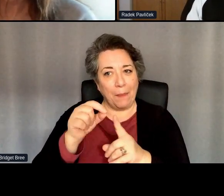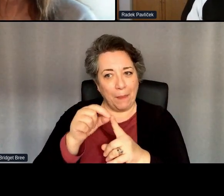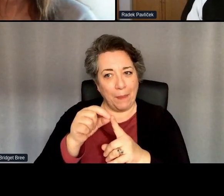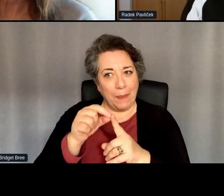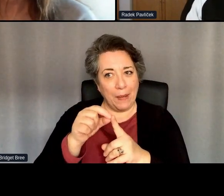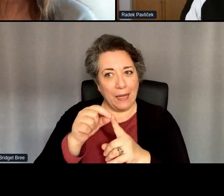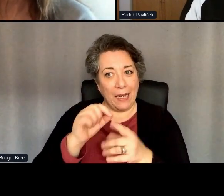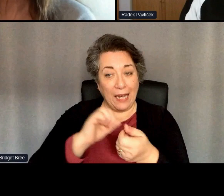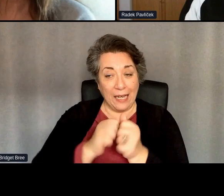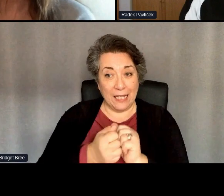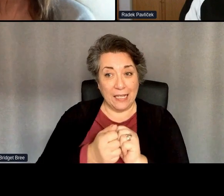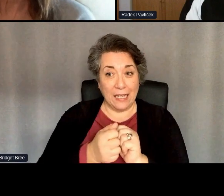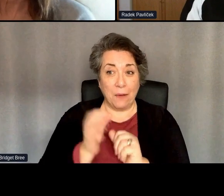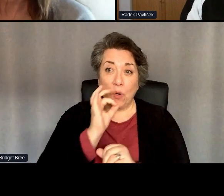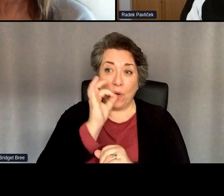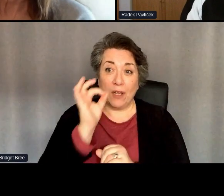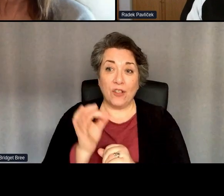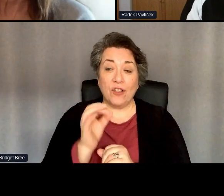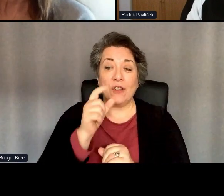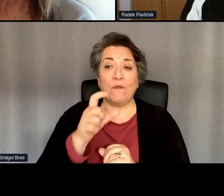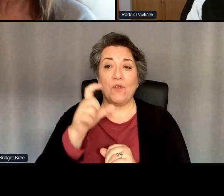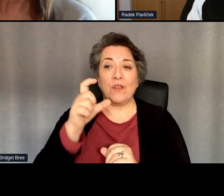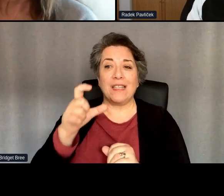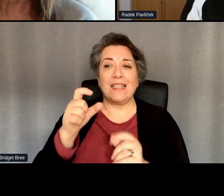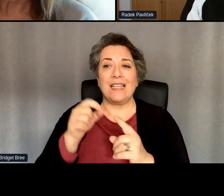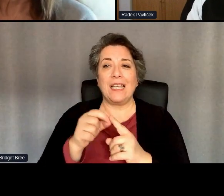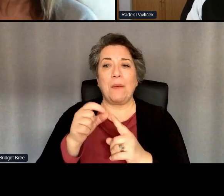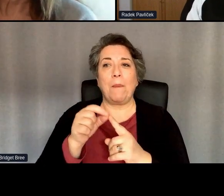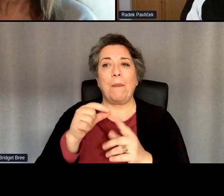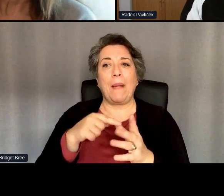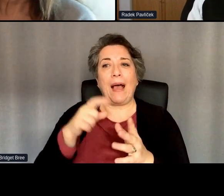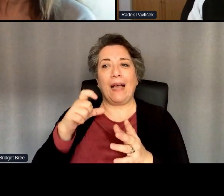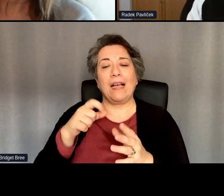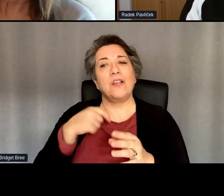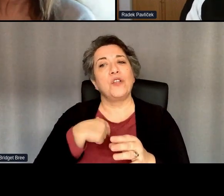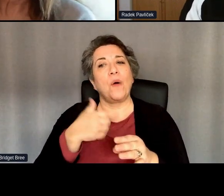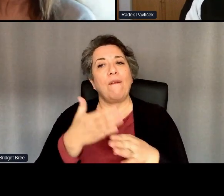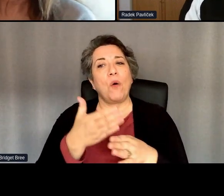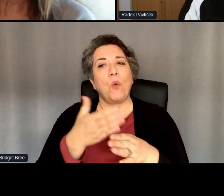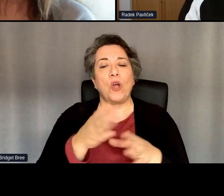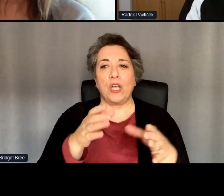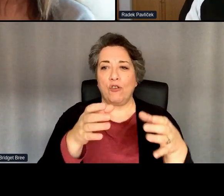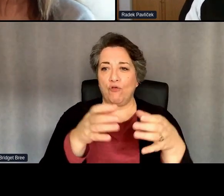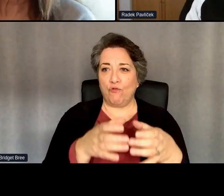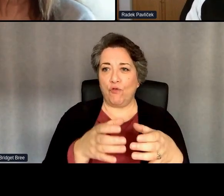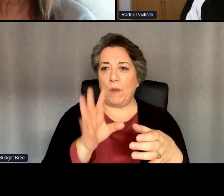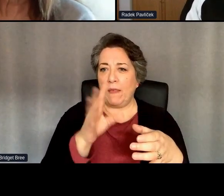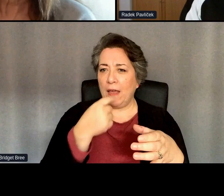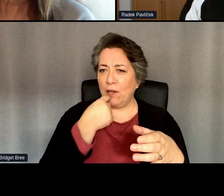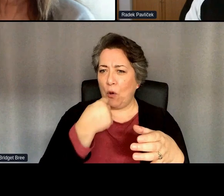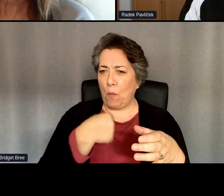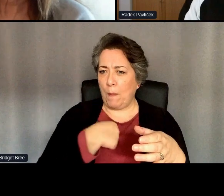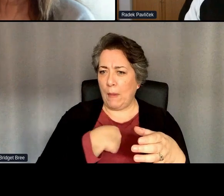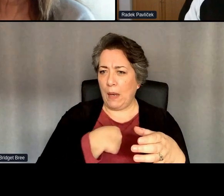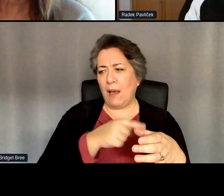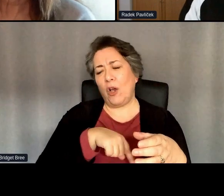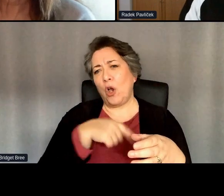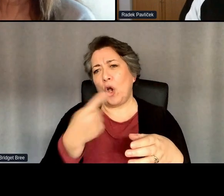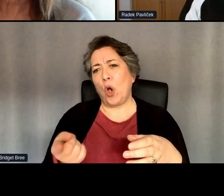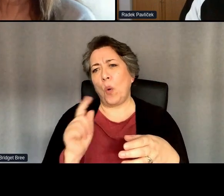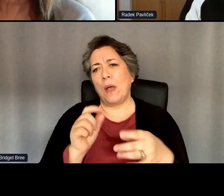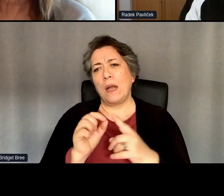exam questions for CPAC and WAS. So it was among this working group that I got told, go apply for this role. Before